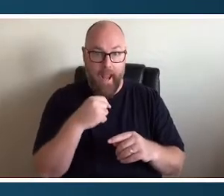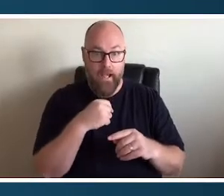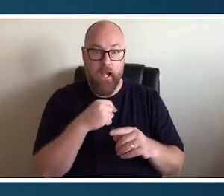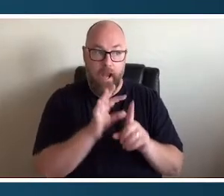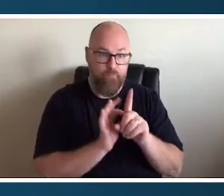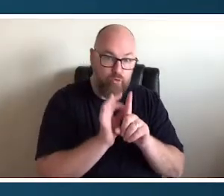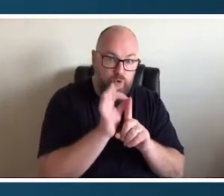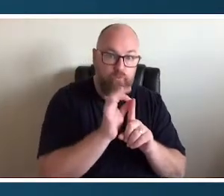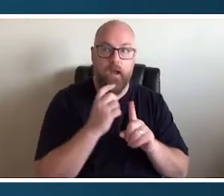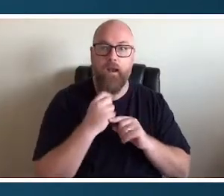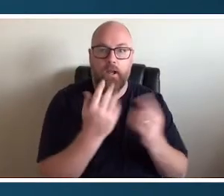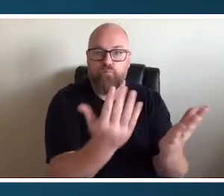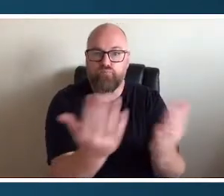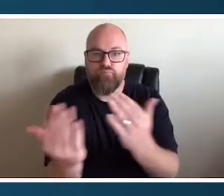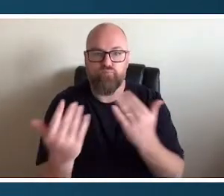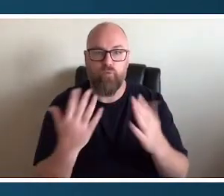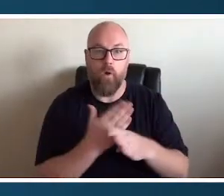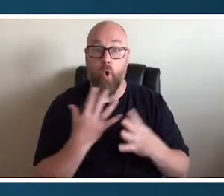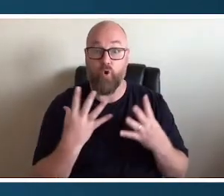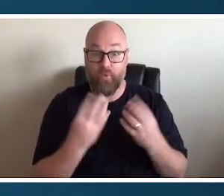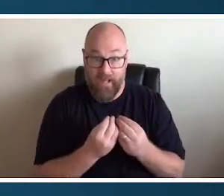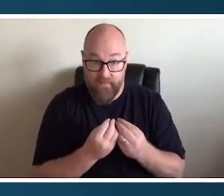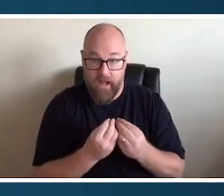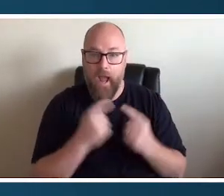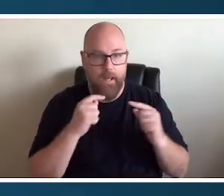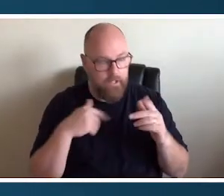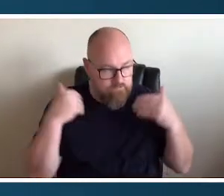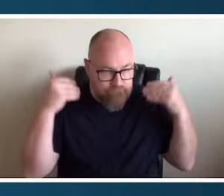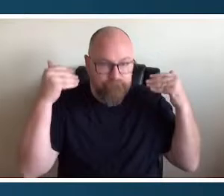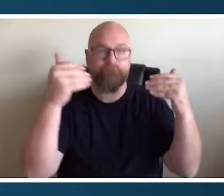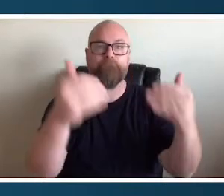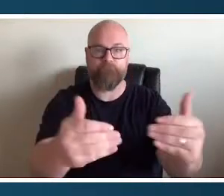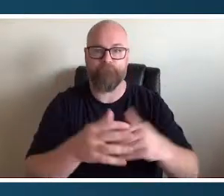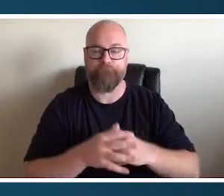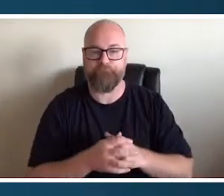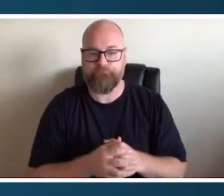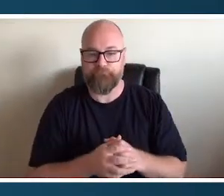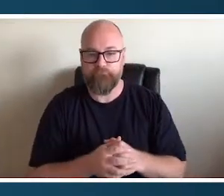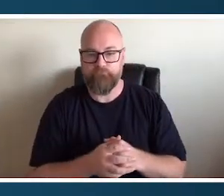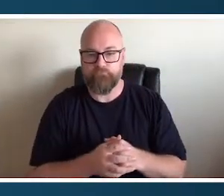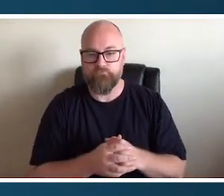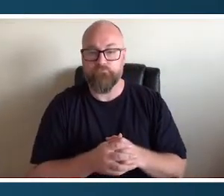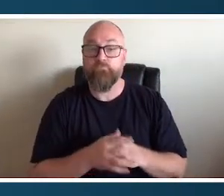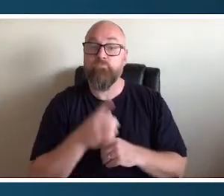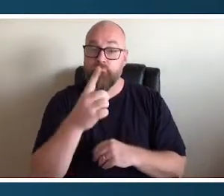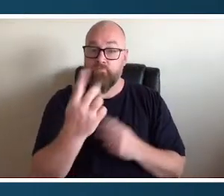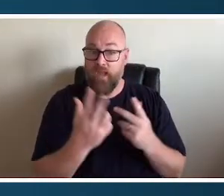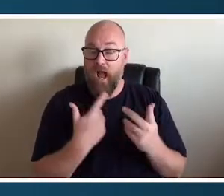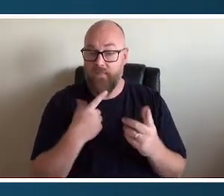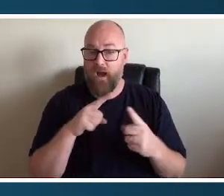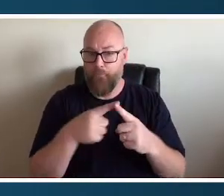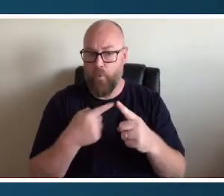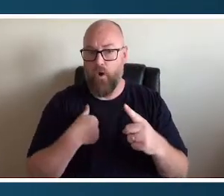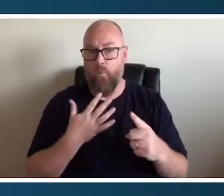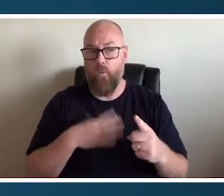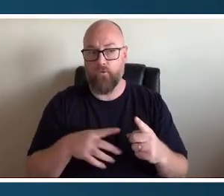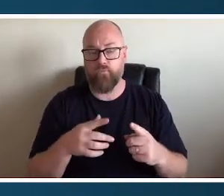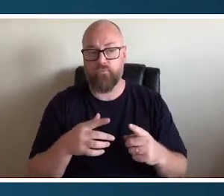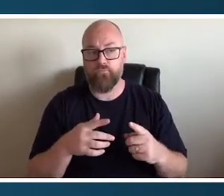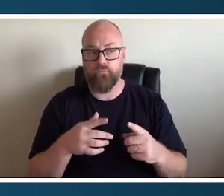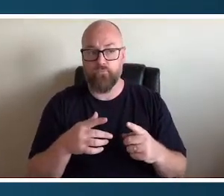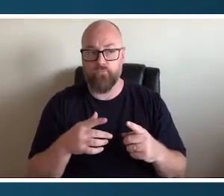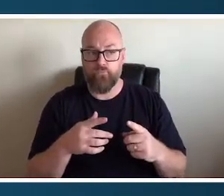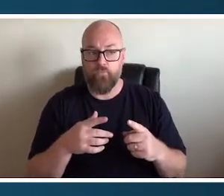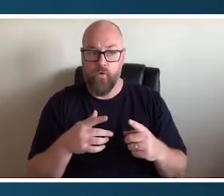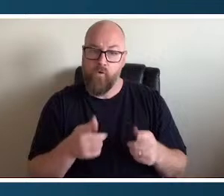together and let's work together and let's move forward. And there is one point that I want to bring that it just came really, really very,